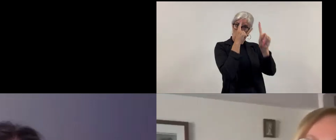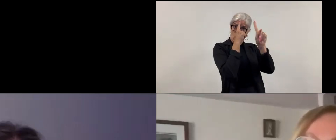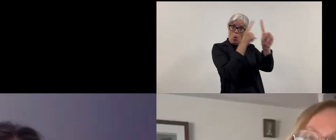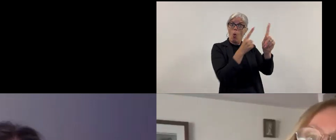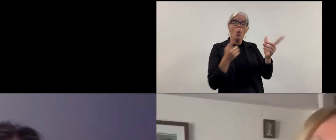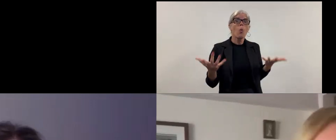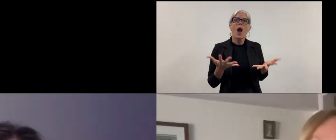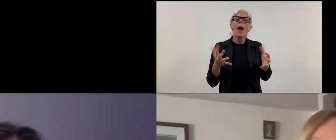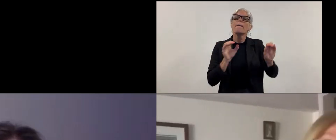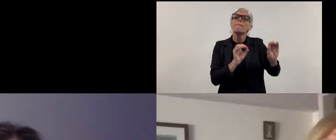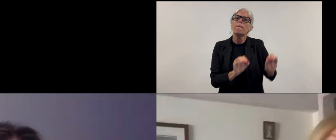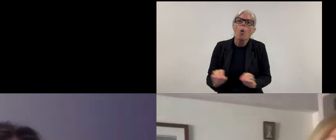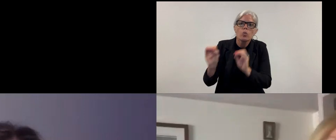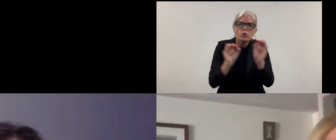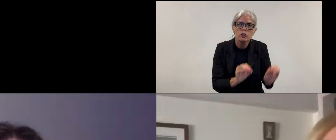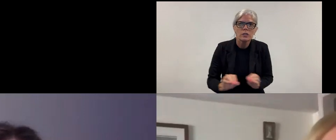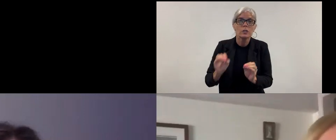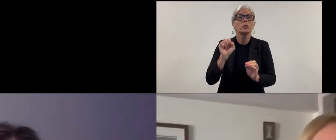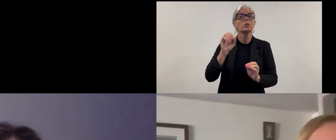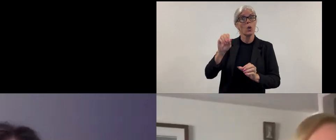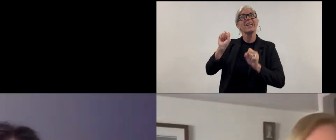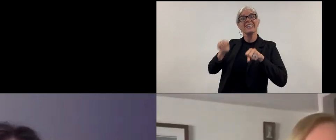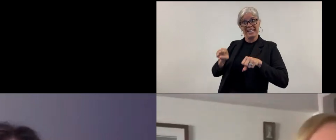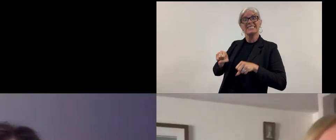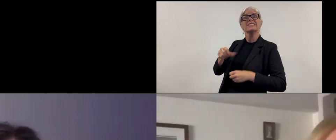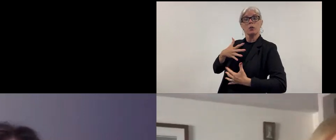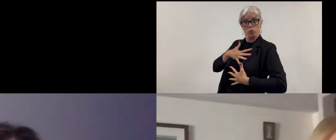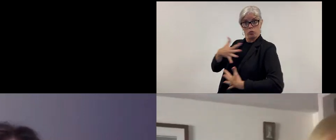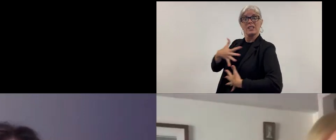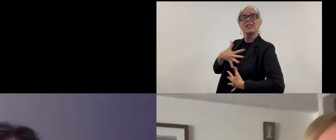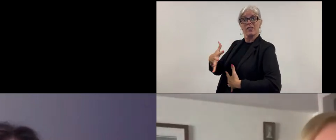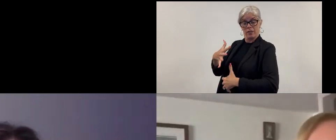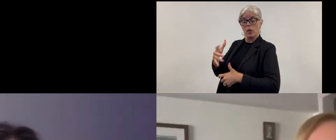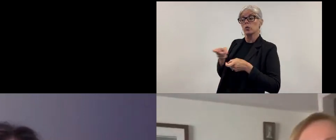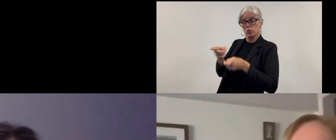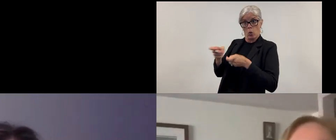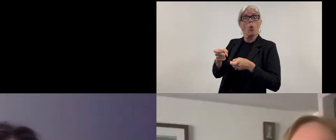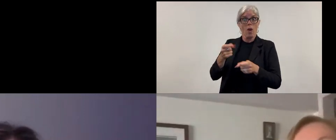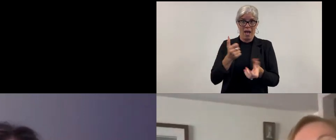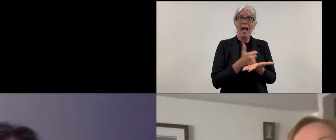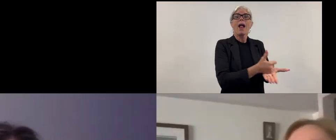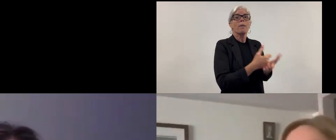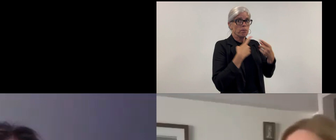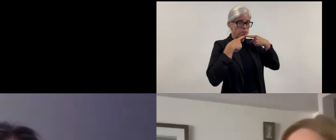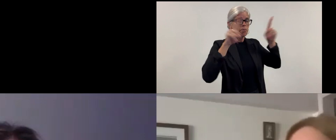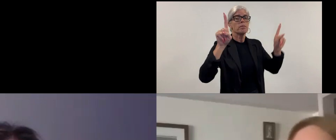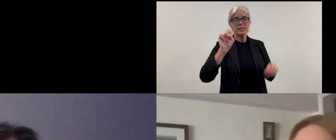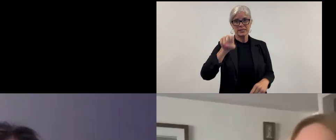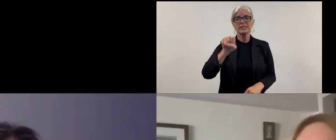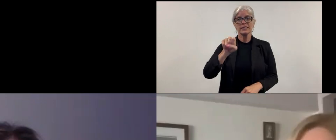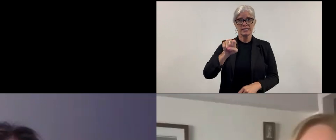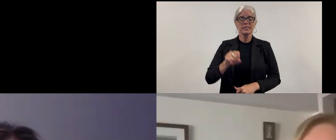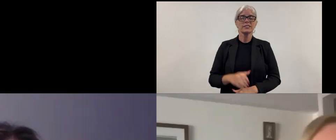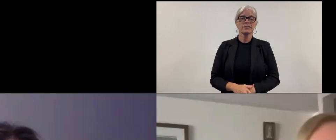perform the function better. And in this case, we're thinking motor function. So yes,